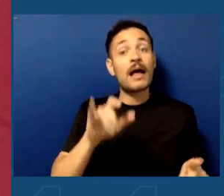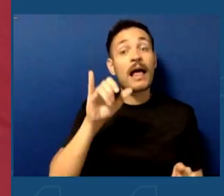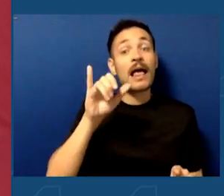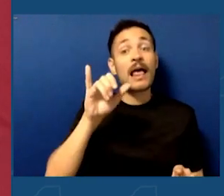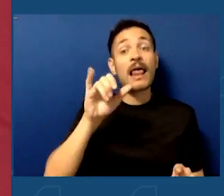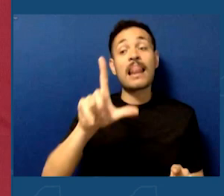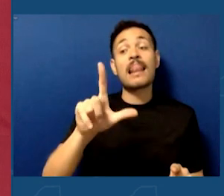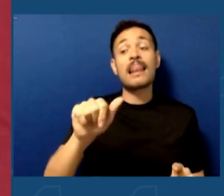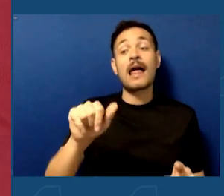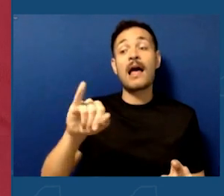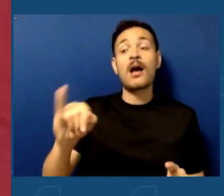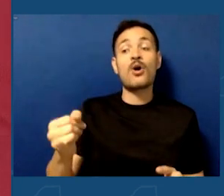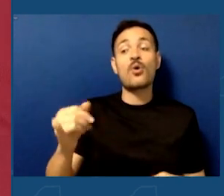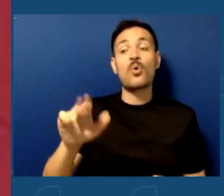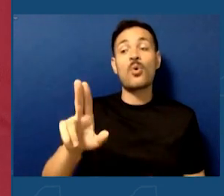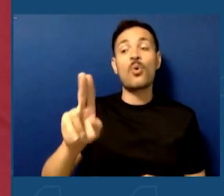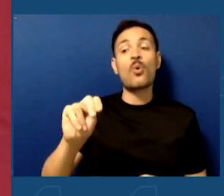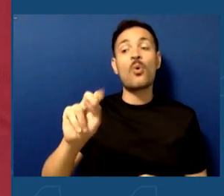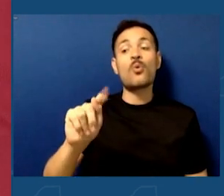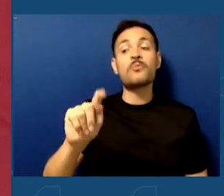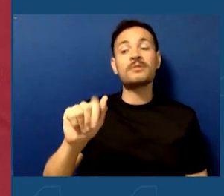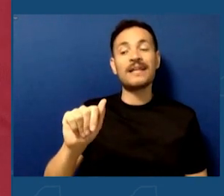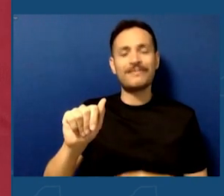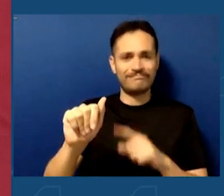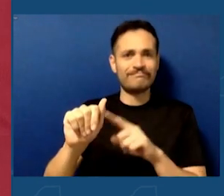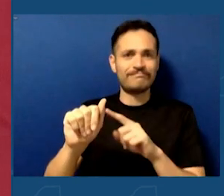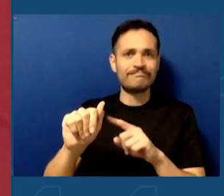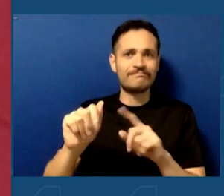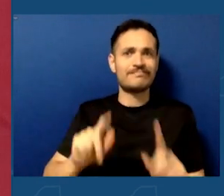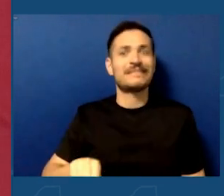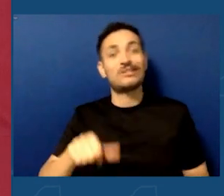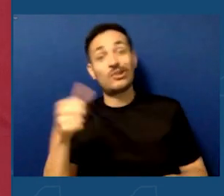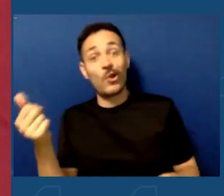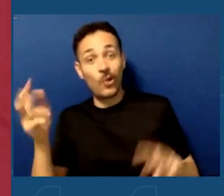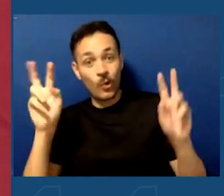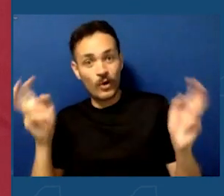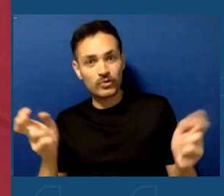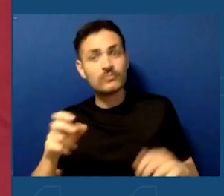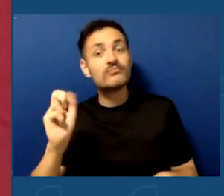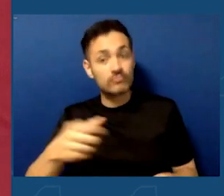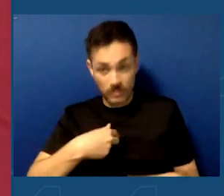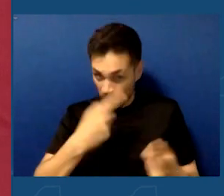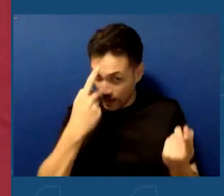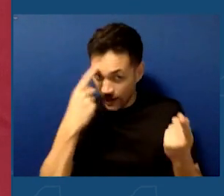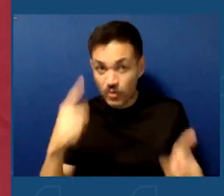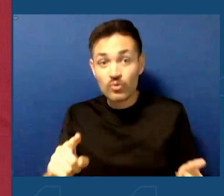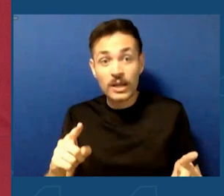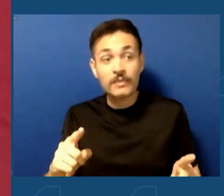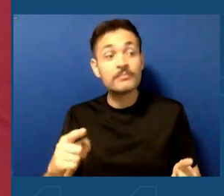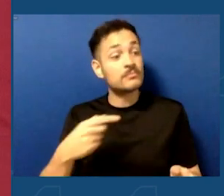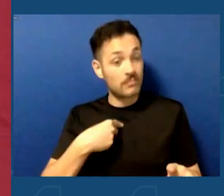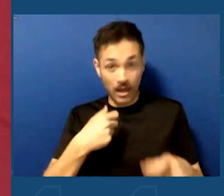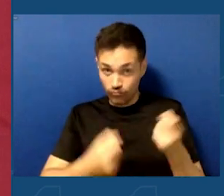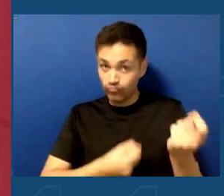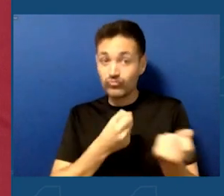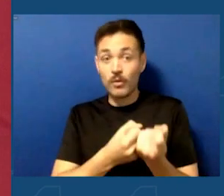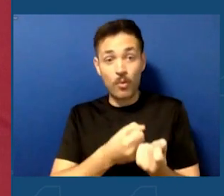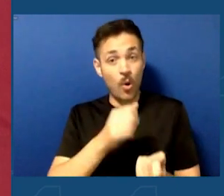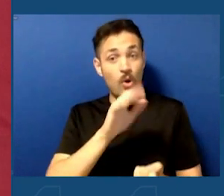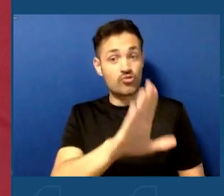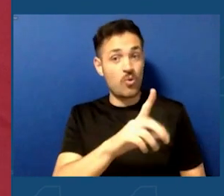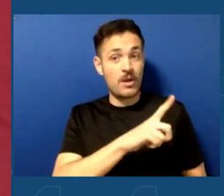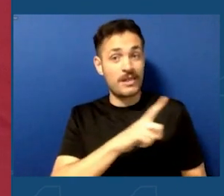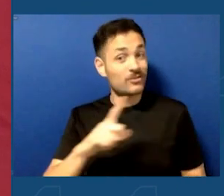issue. And so, yes, I agree with you. I co-sponsor your legislation about eliminating